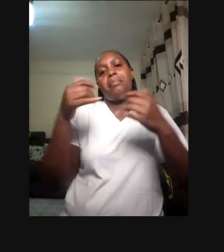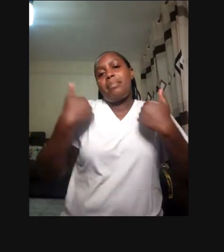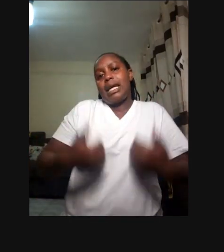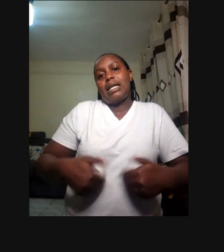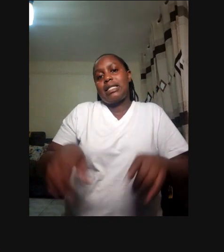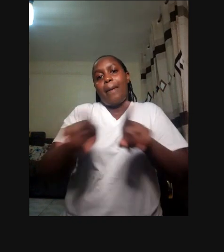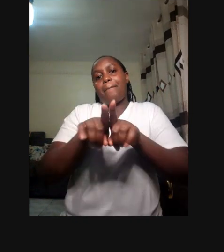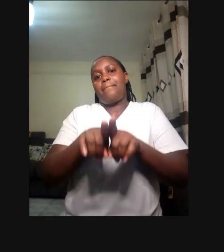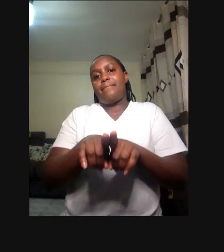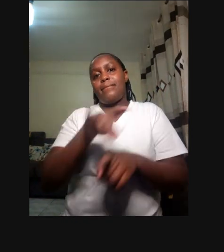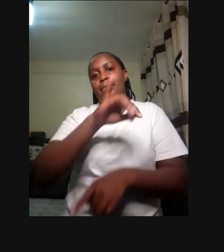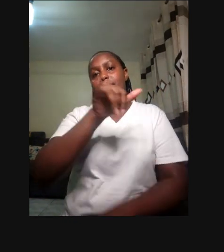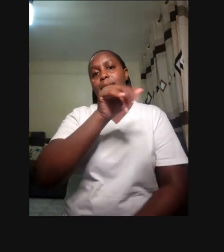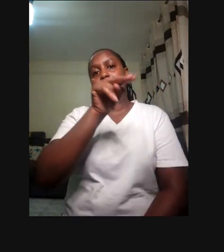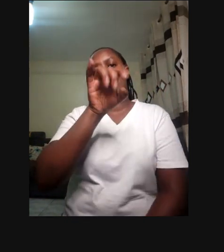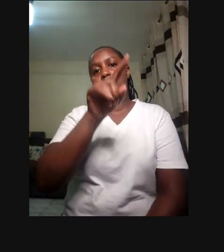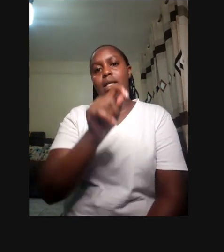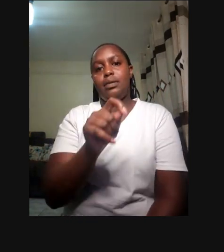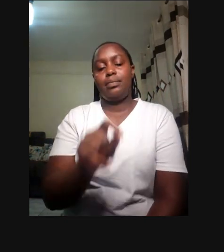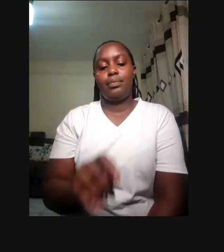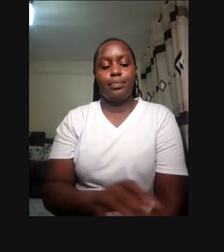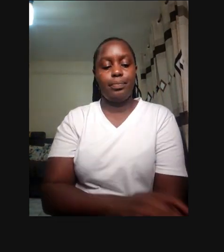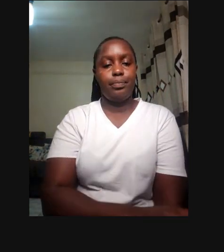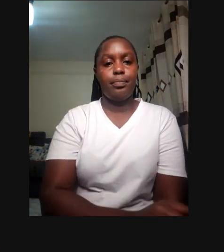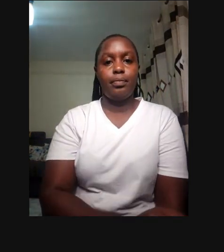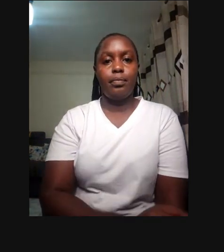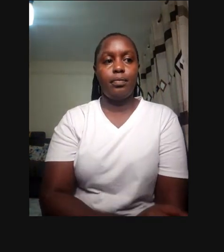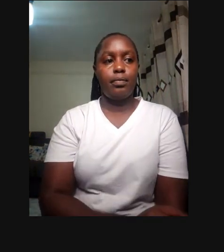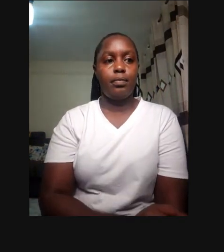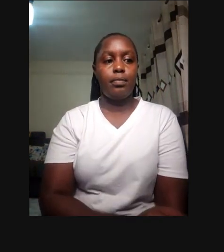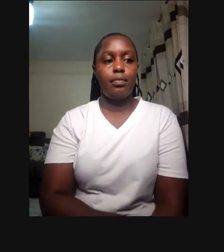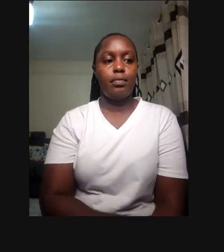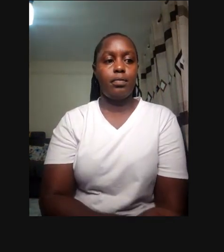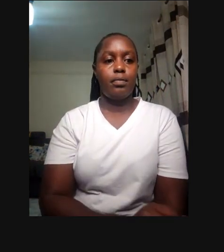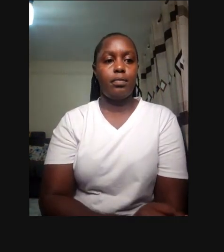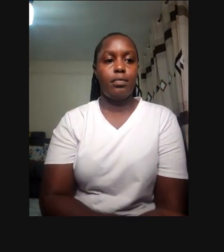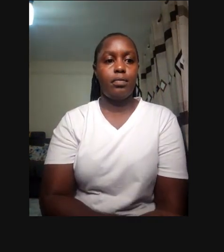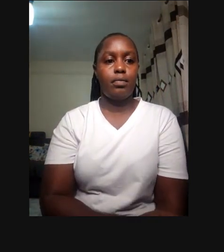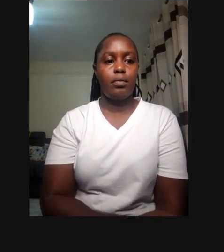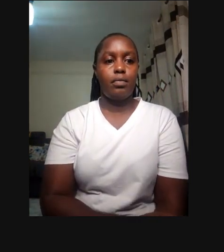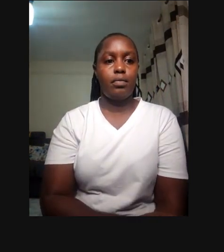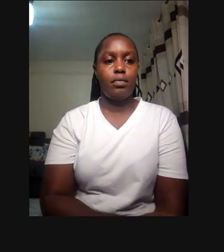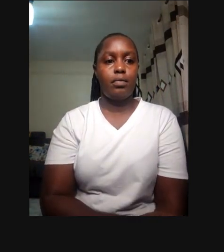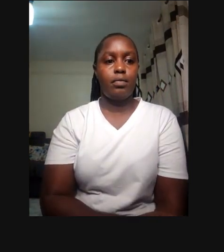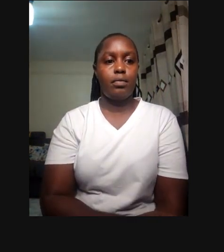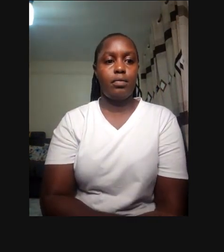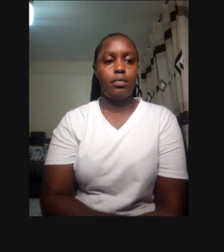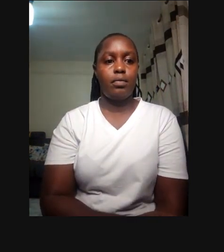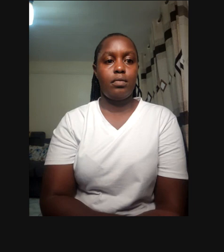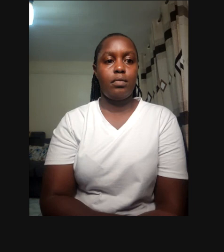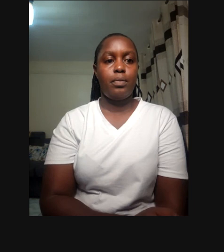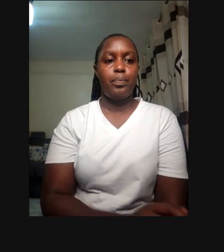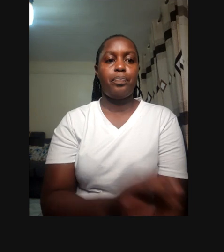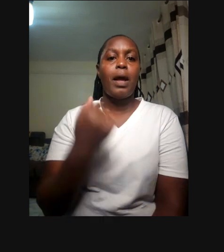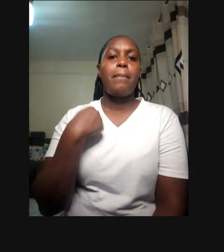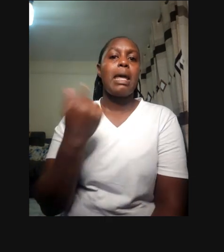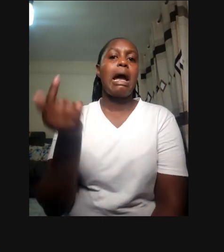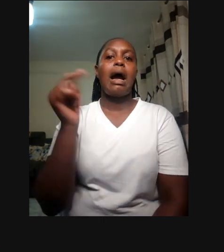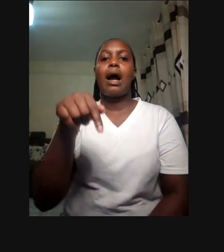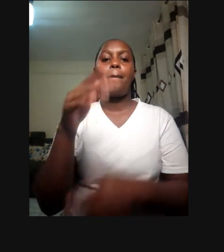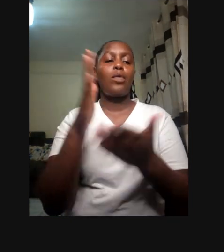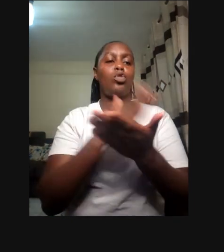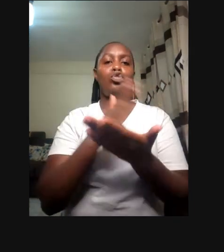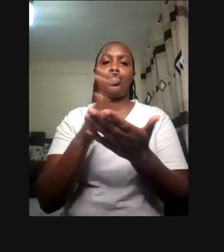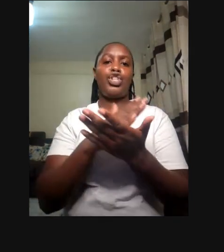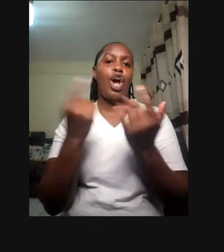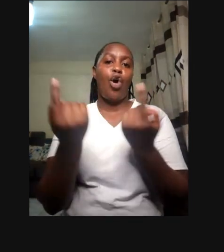please, your parting shots. Great. It was not just me coming here to share. I also learned from